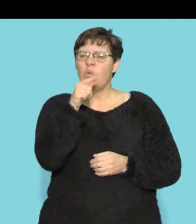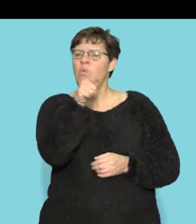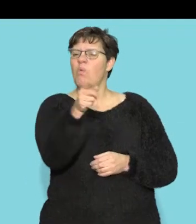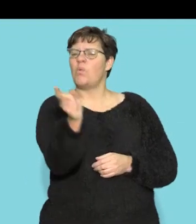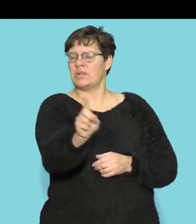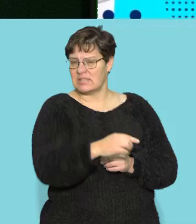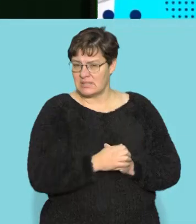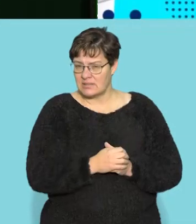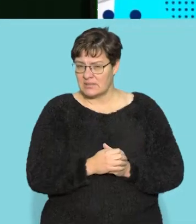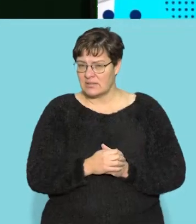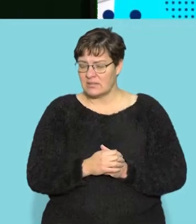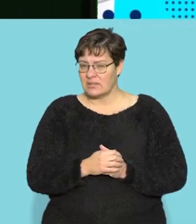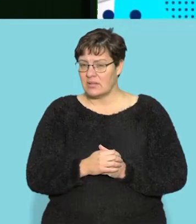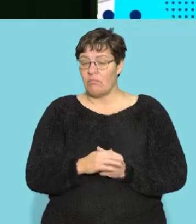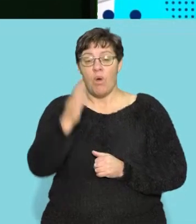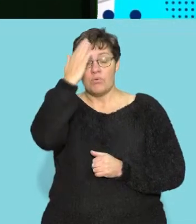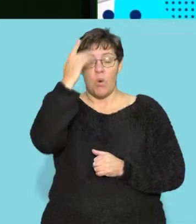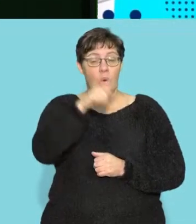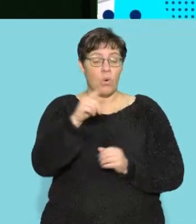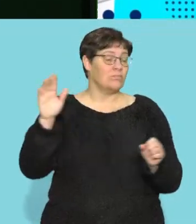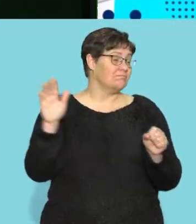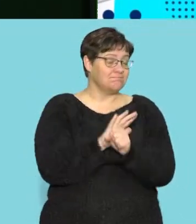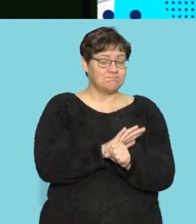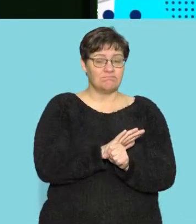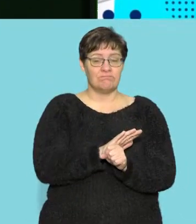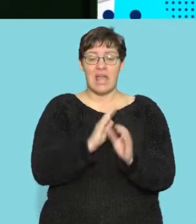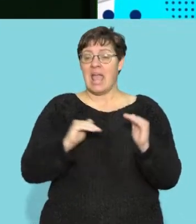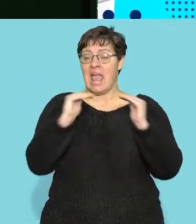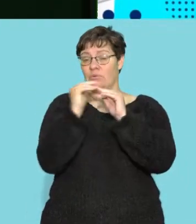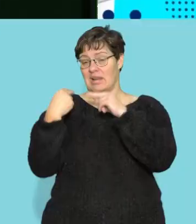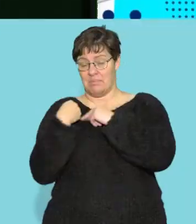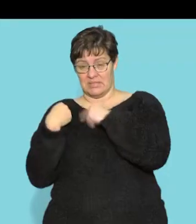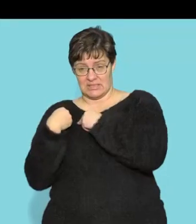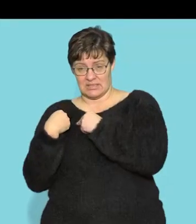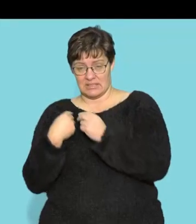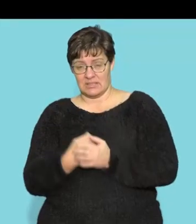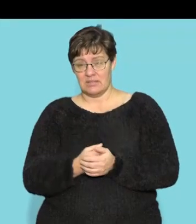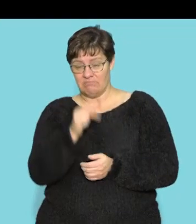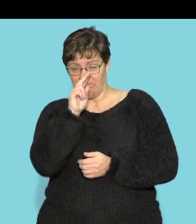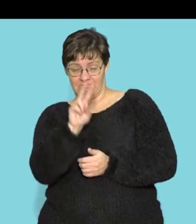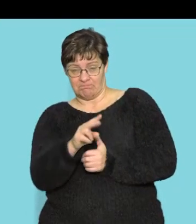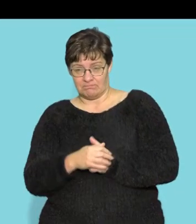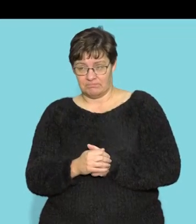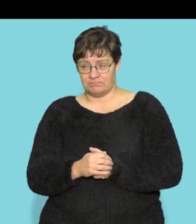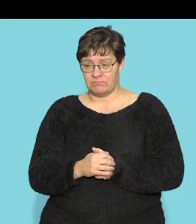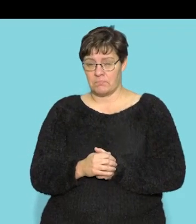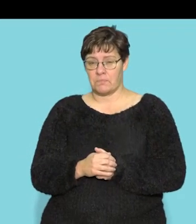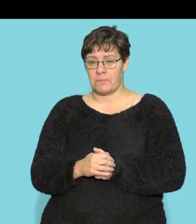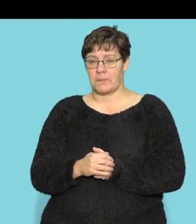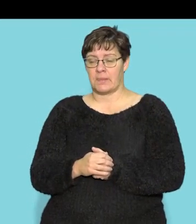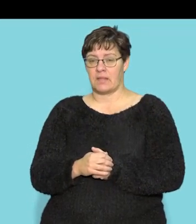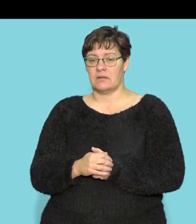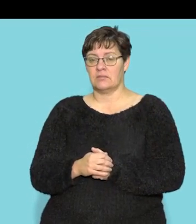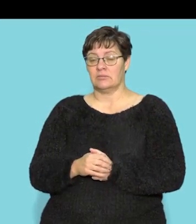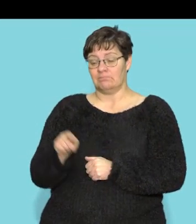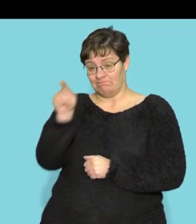We know that our total equity and liabilities, this figure here, watch what I'm going to do here now. I'm saying